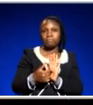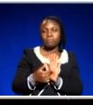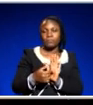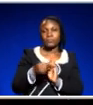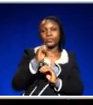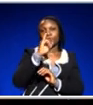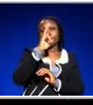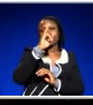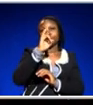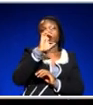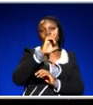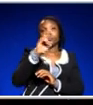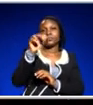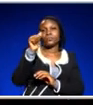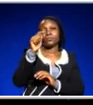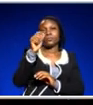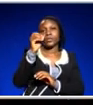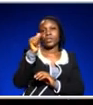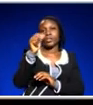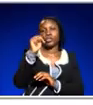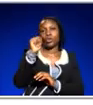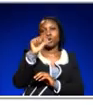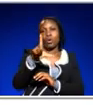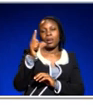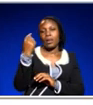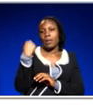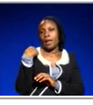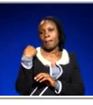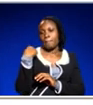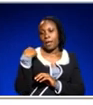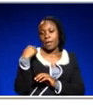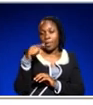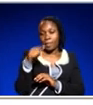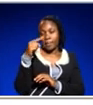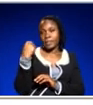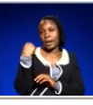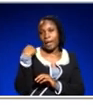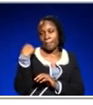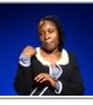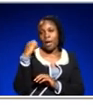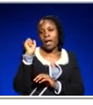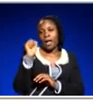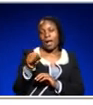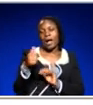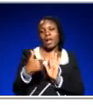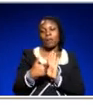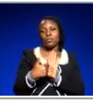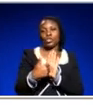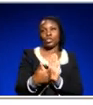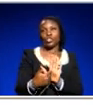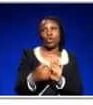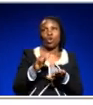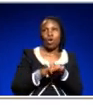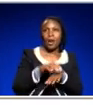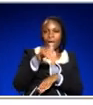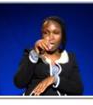Irrational numbers. This is a number which can be expressed in the form a over